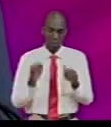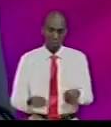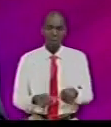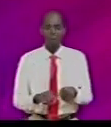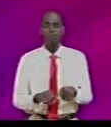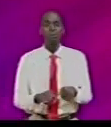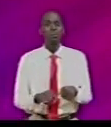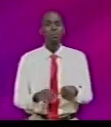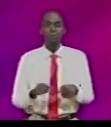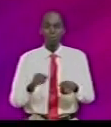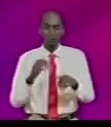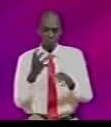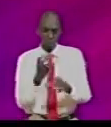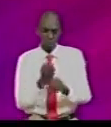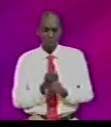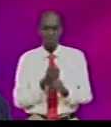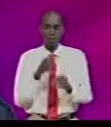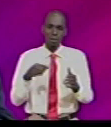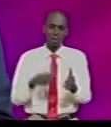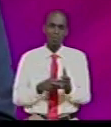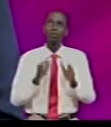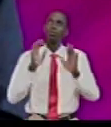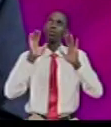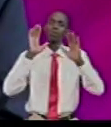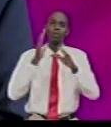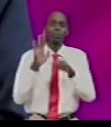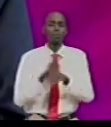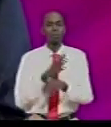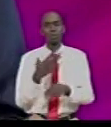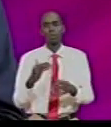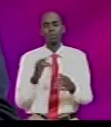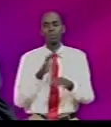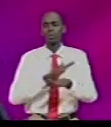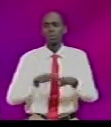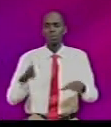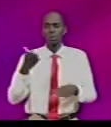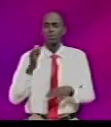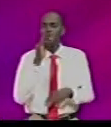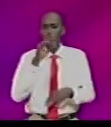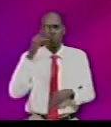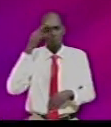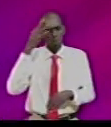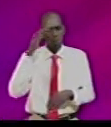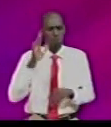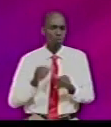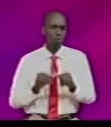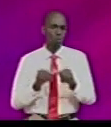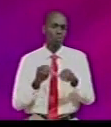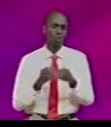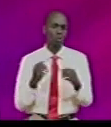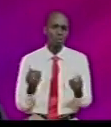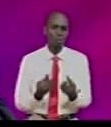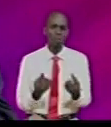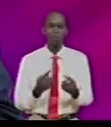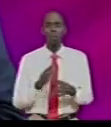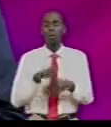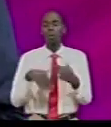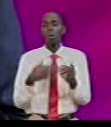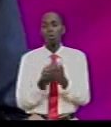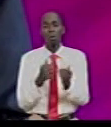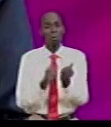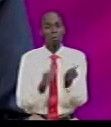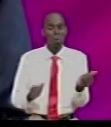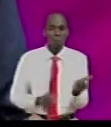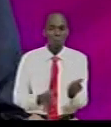of this wonderful thing. There's no reason why you should remain in sin. All sinners and backsliders, small and great,